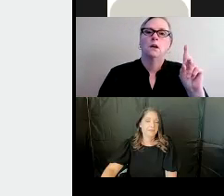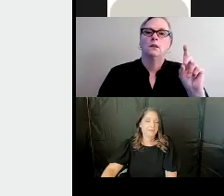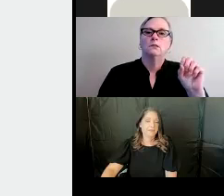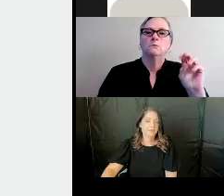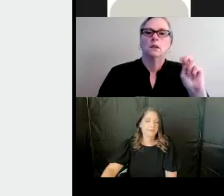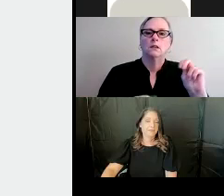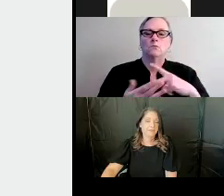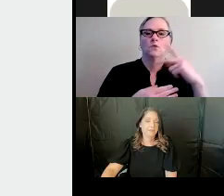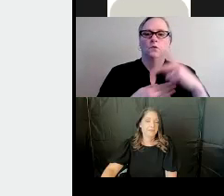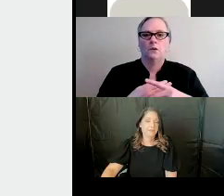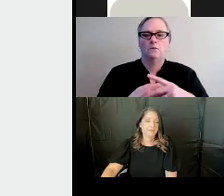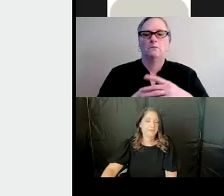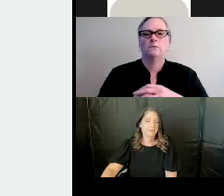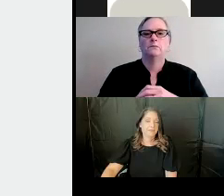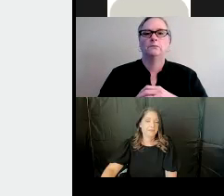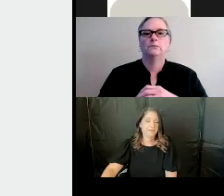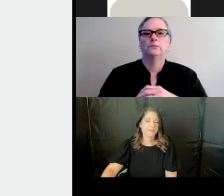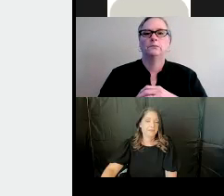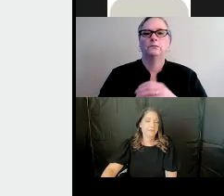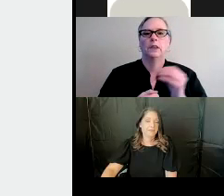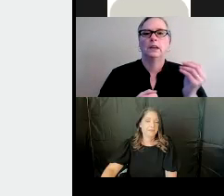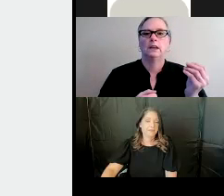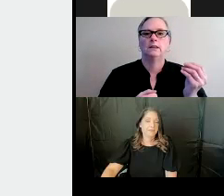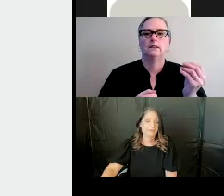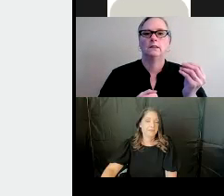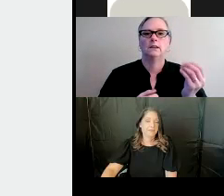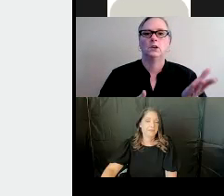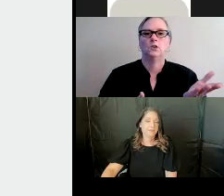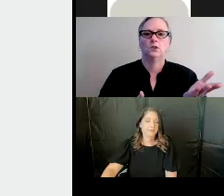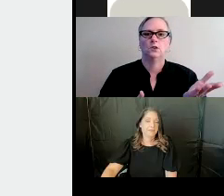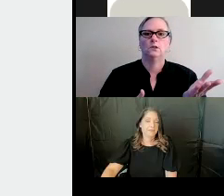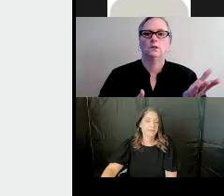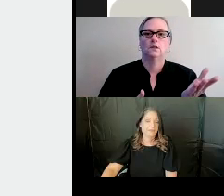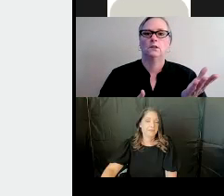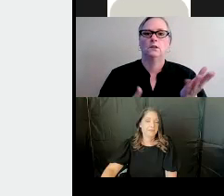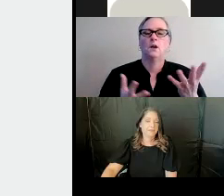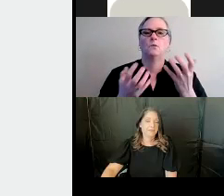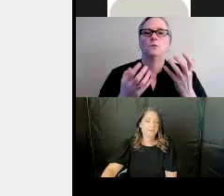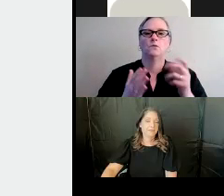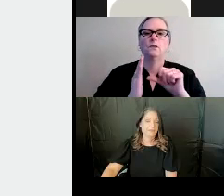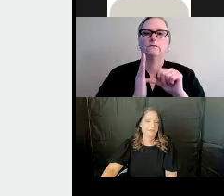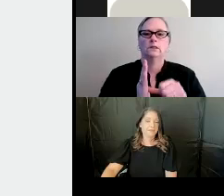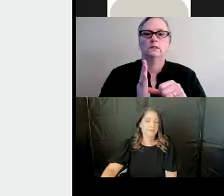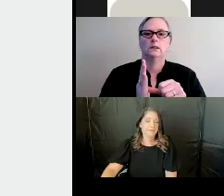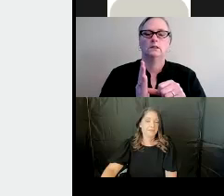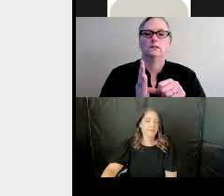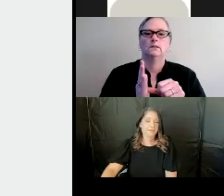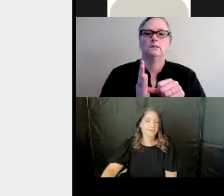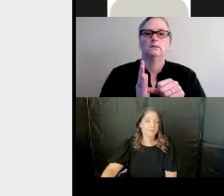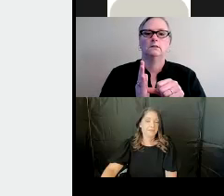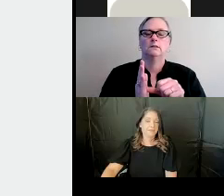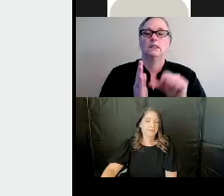program. And here, I would like to emphasize that if you're